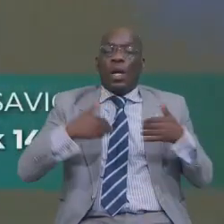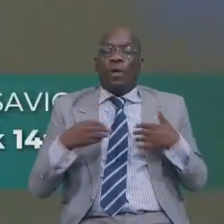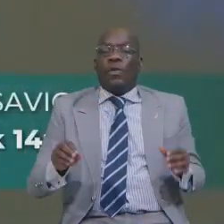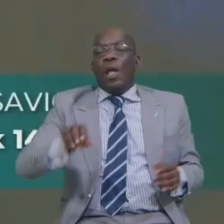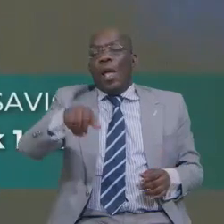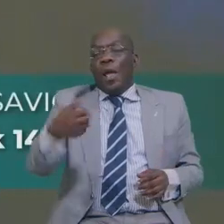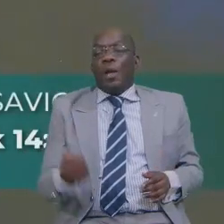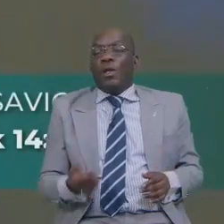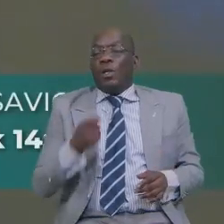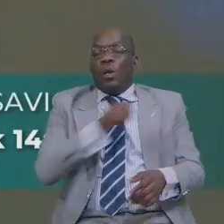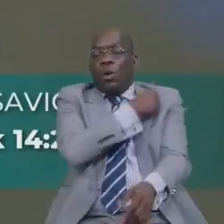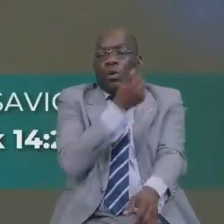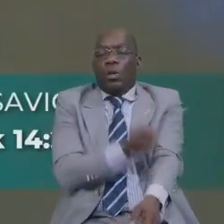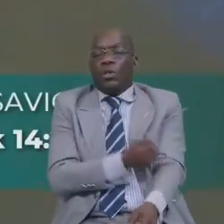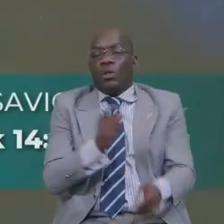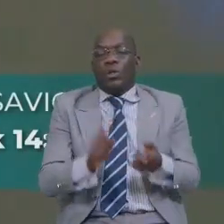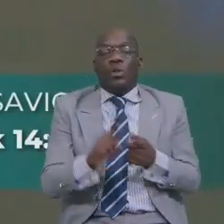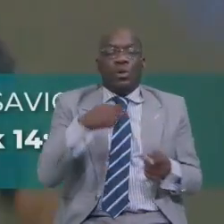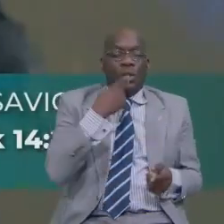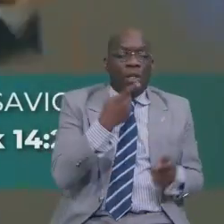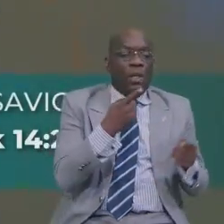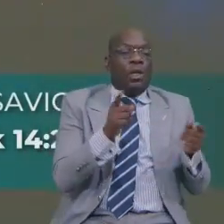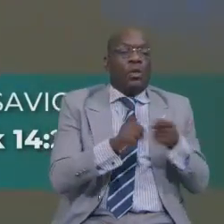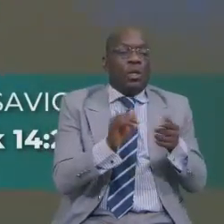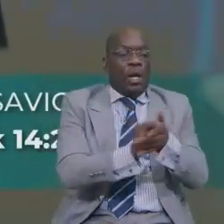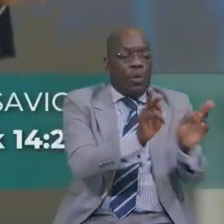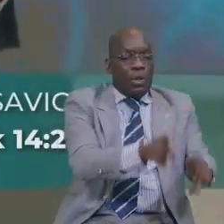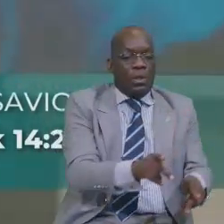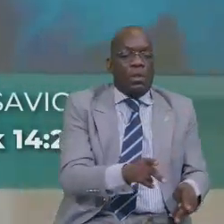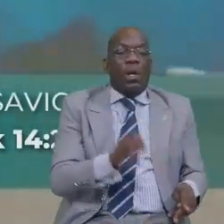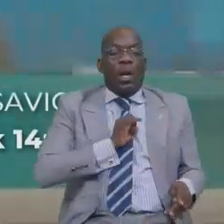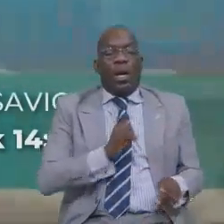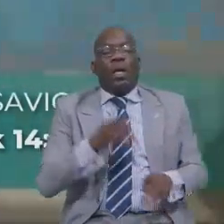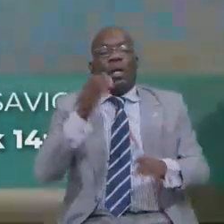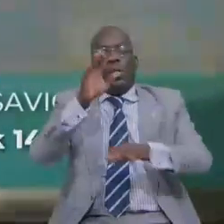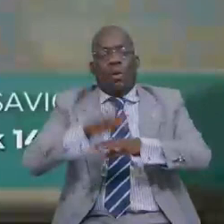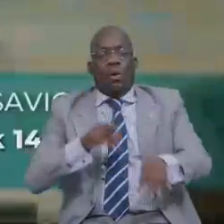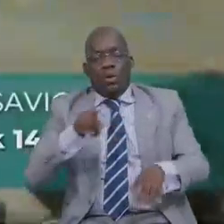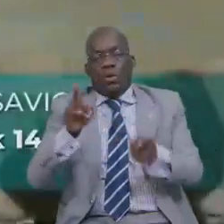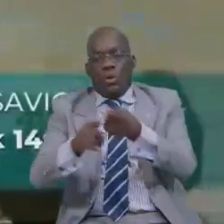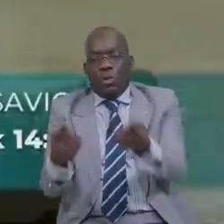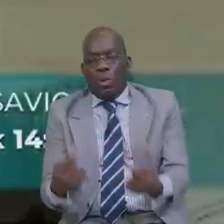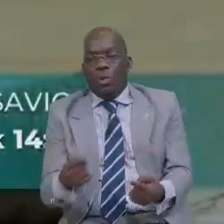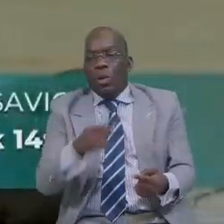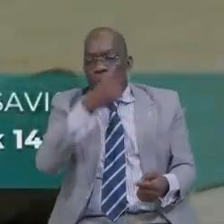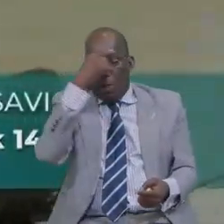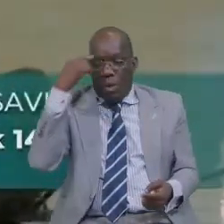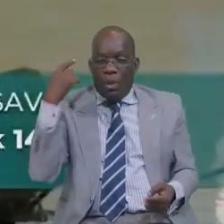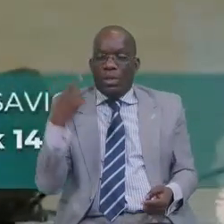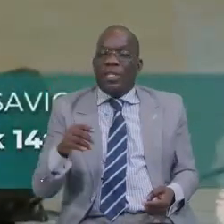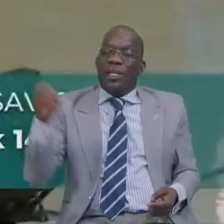say to another person and to compel them to come, because the grace of God came to them and they